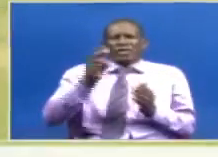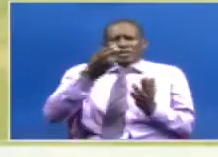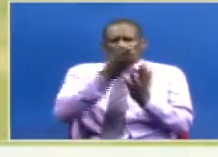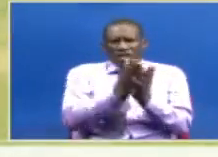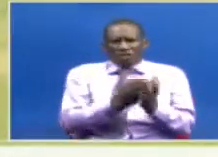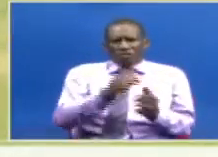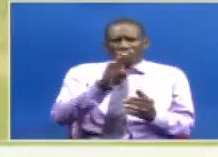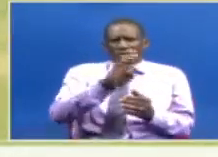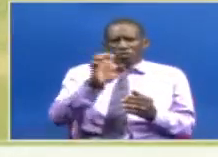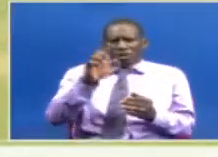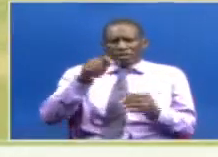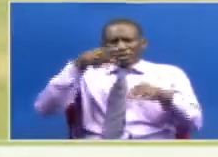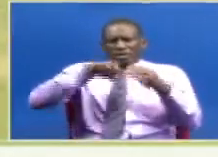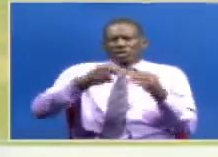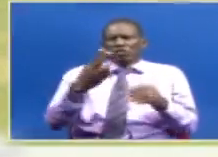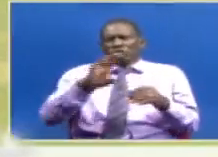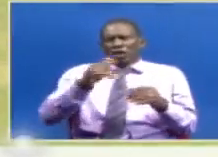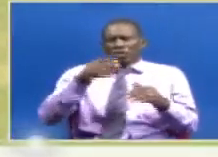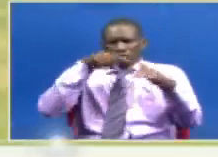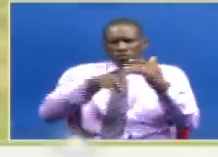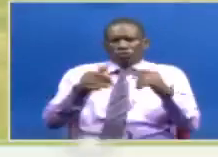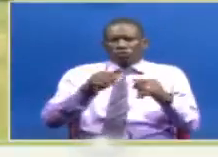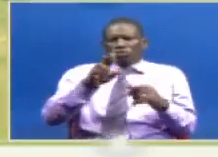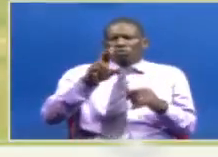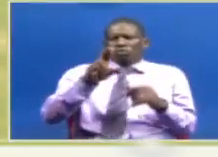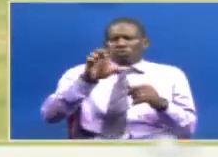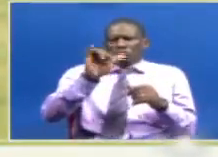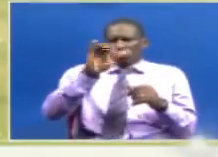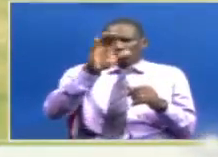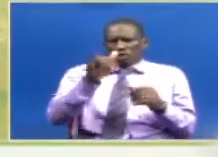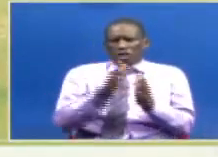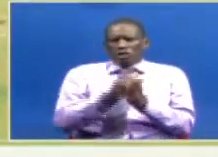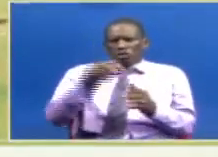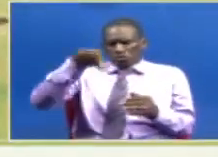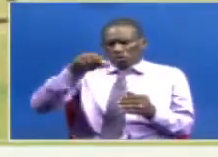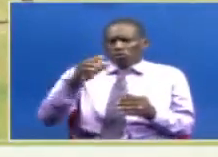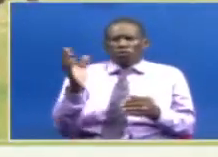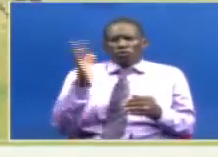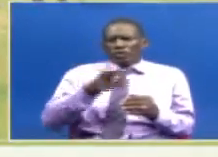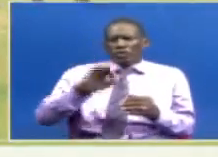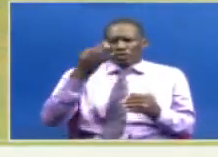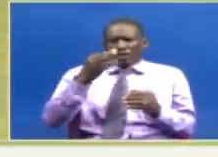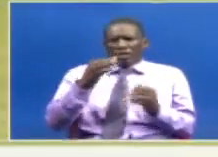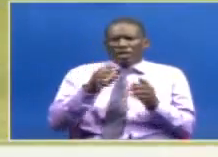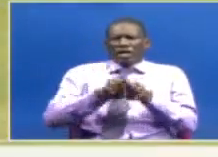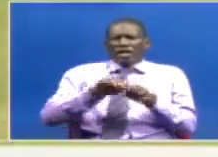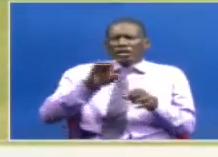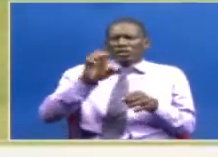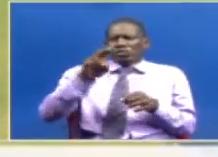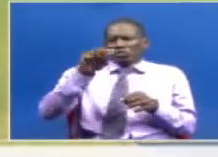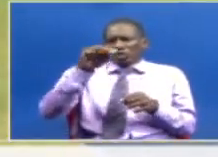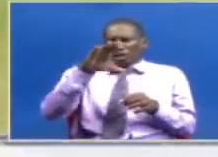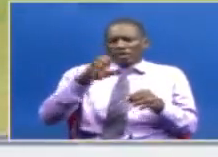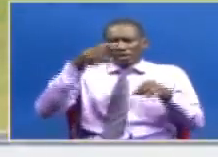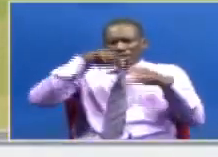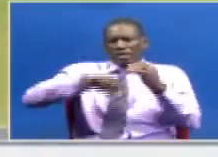more goals from Lucy Kwekwe and Puren, who completed a hat-trick as Eunice Alivitsa scored the second goal for